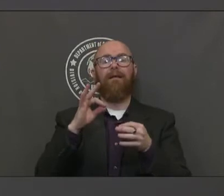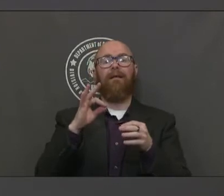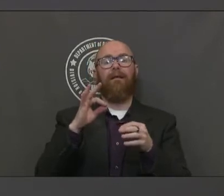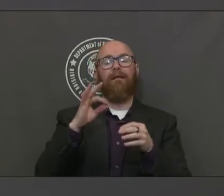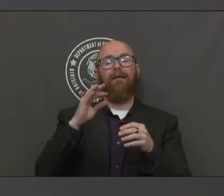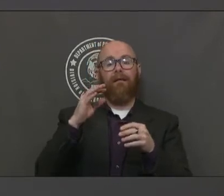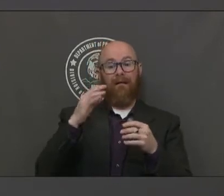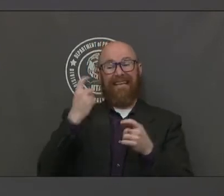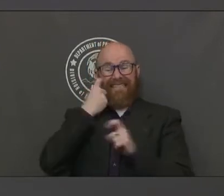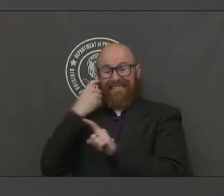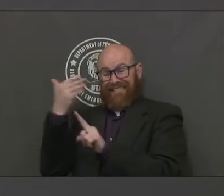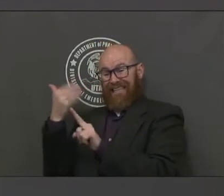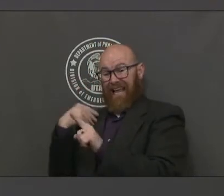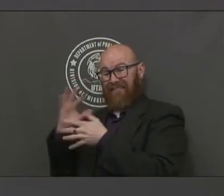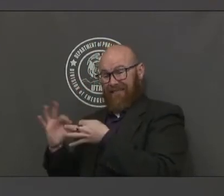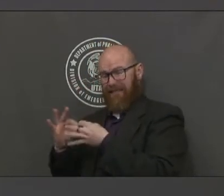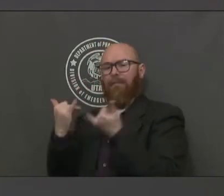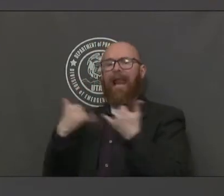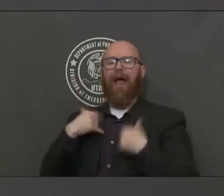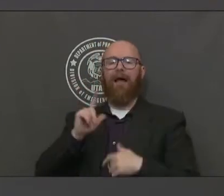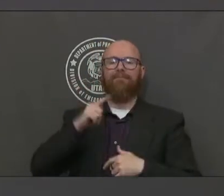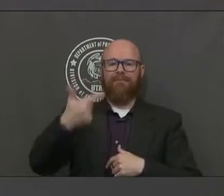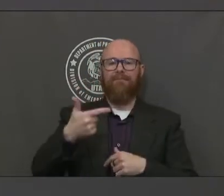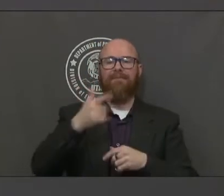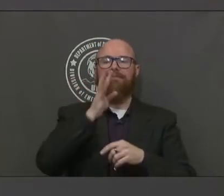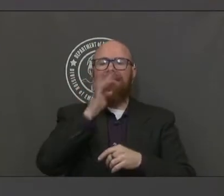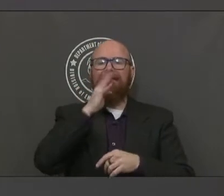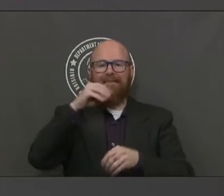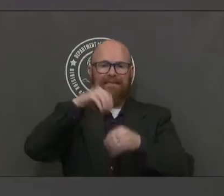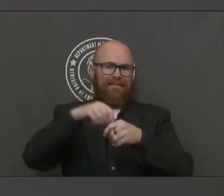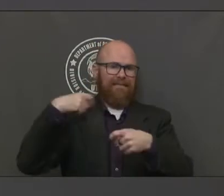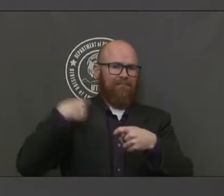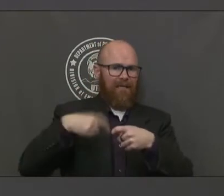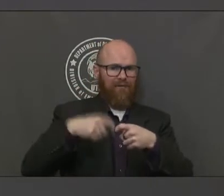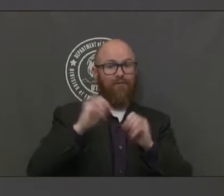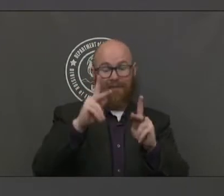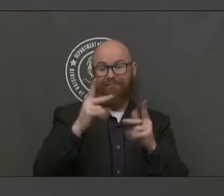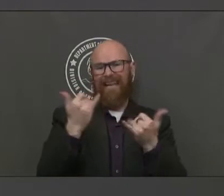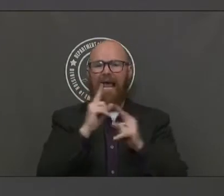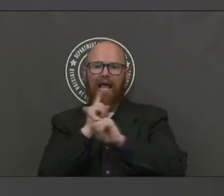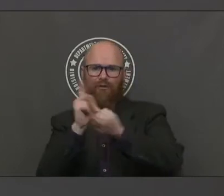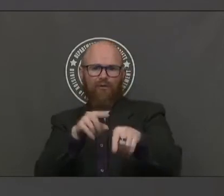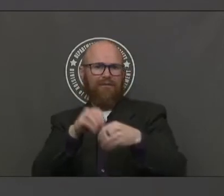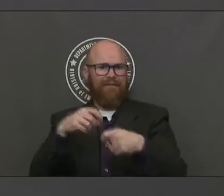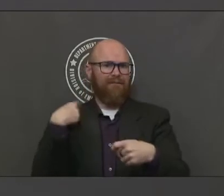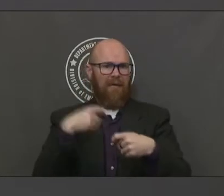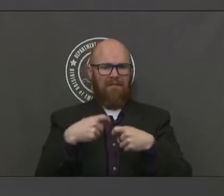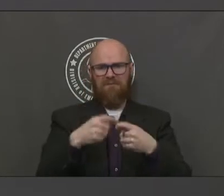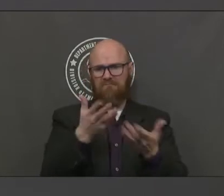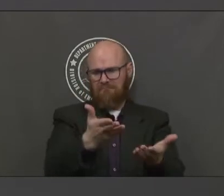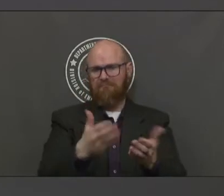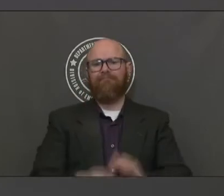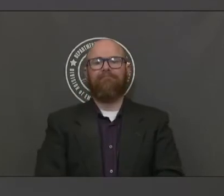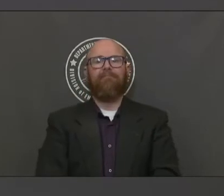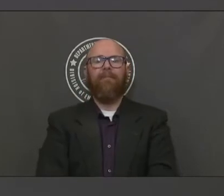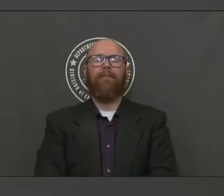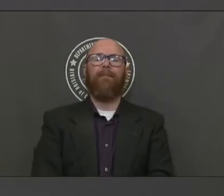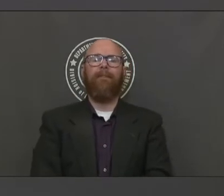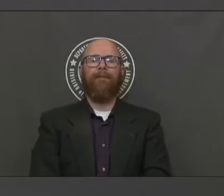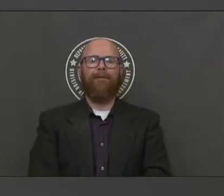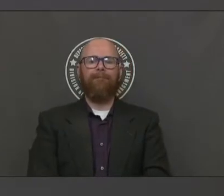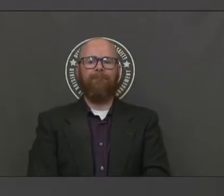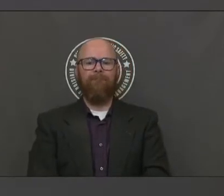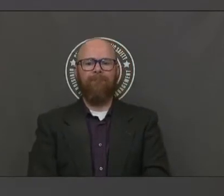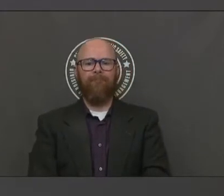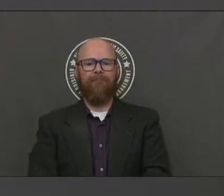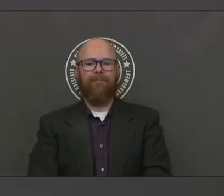our friends there. Así que ya vamos siguiendo adelante en esta batalla,